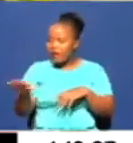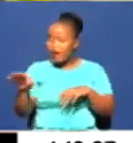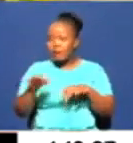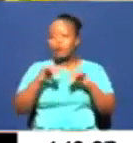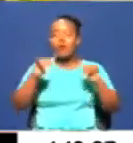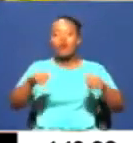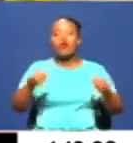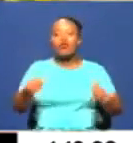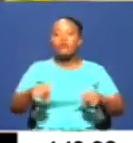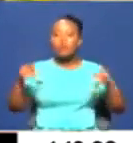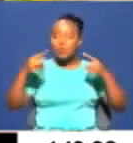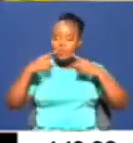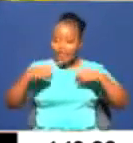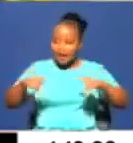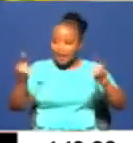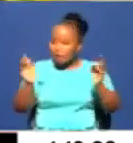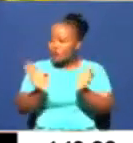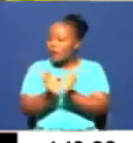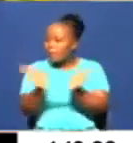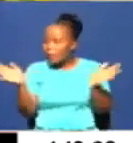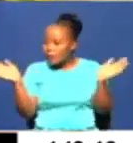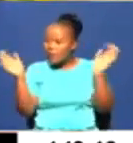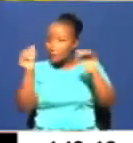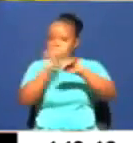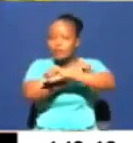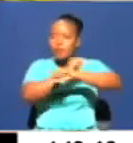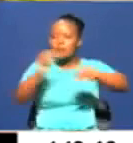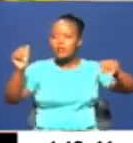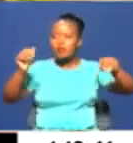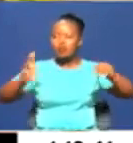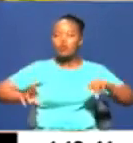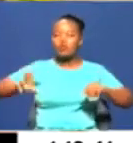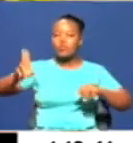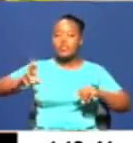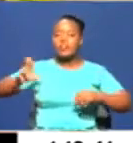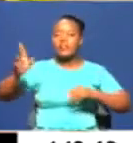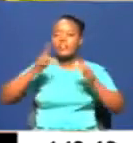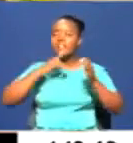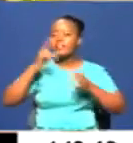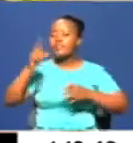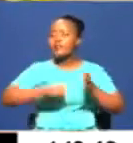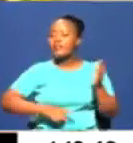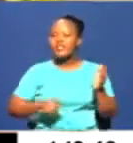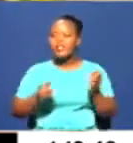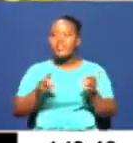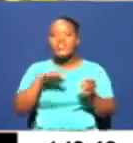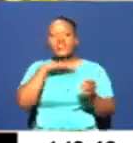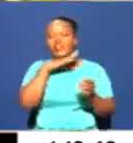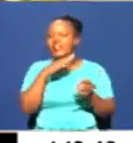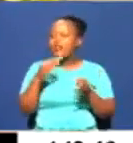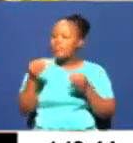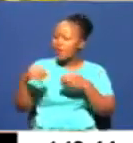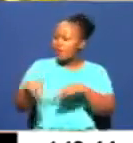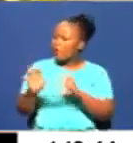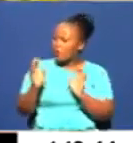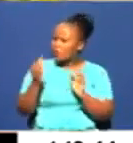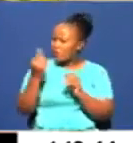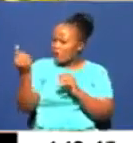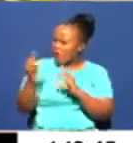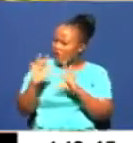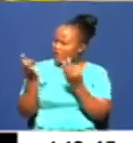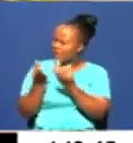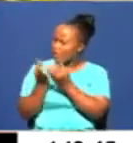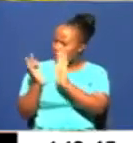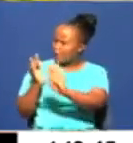you know, made public by President Uhuru Kenyatta, who said that his death is not only a loss to, you know, his family alone,